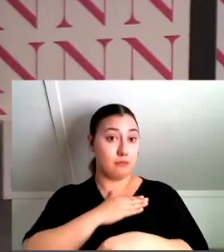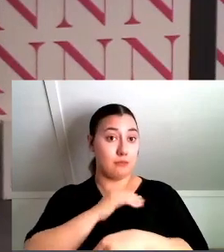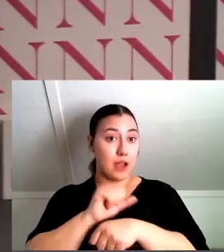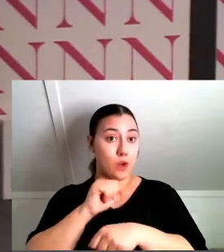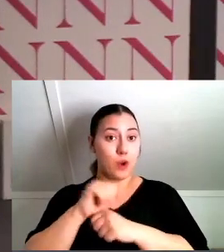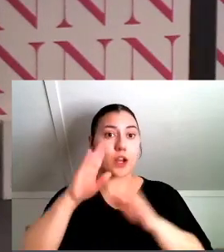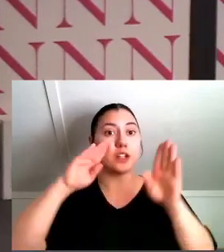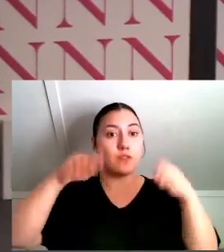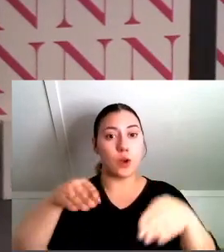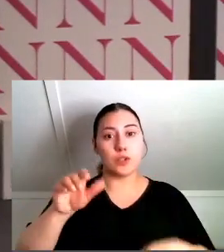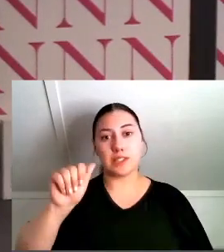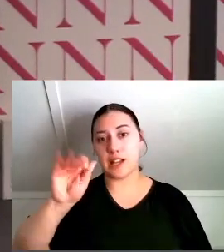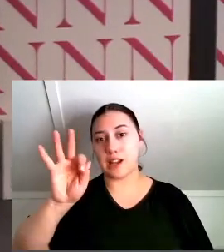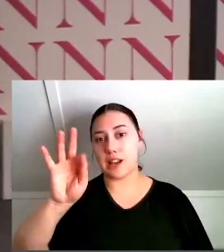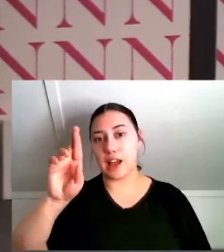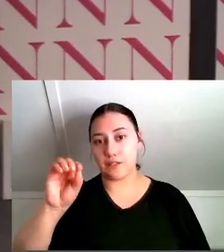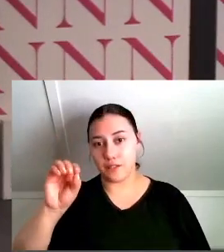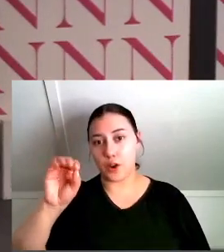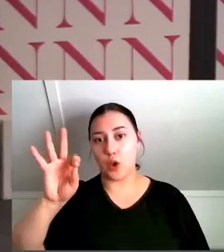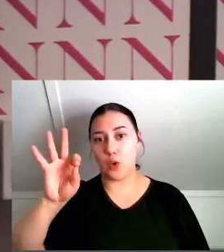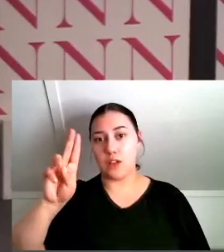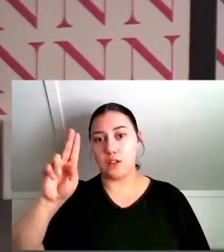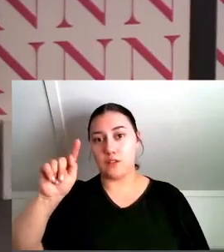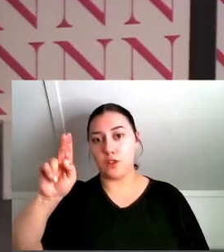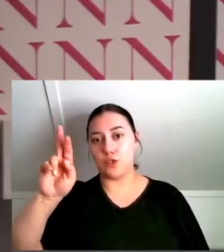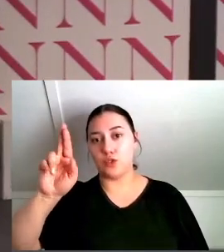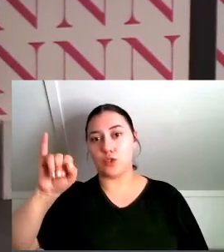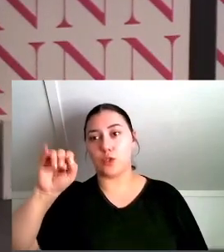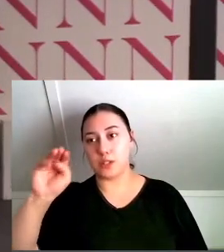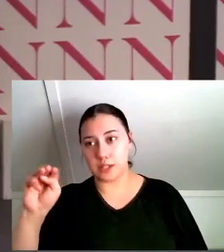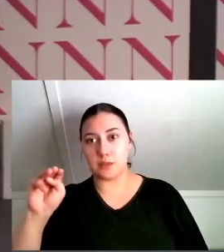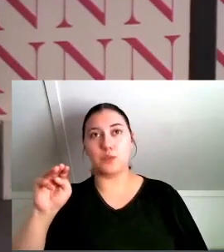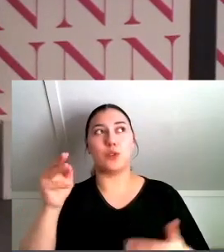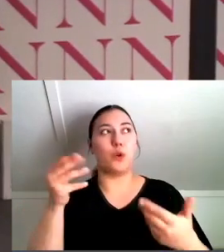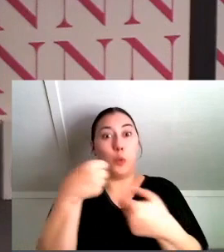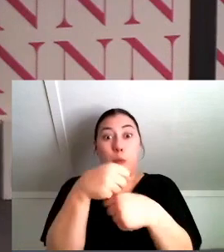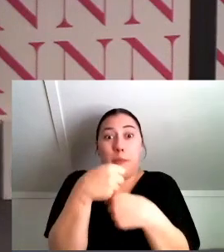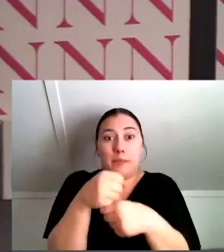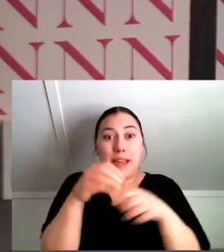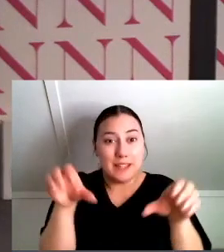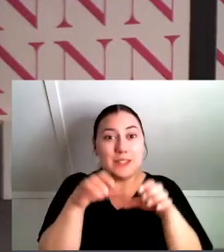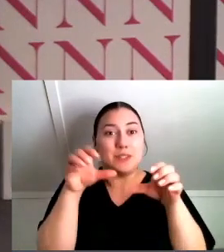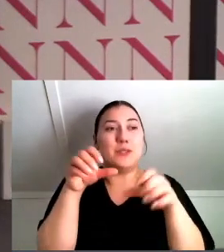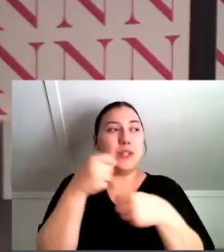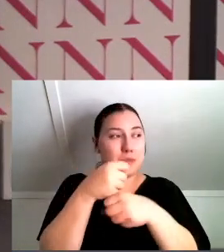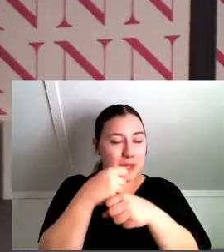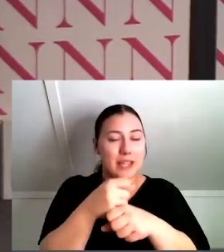like making. So it's been students making things that are Afrofuturist inspired.